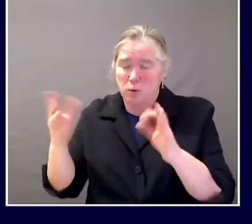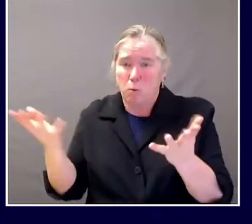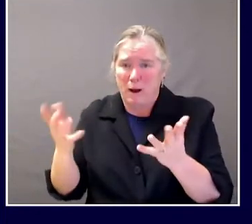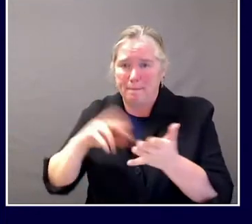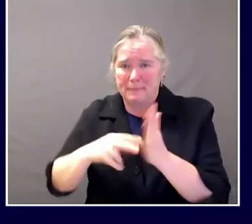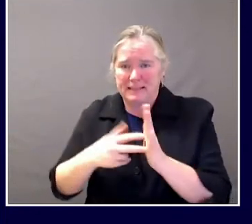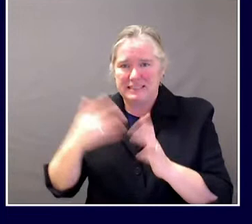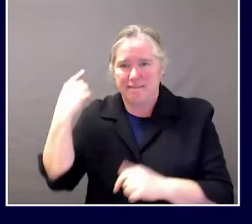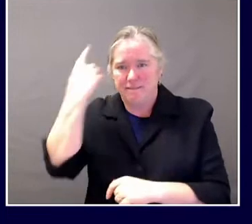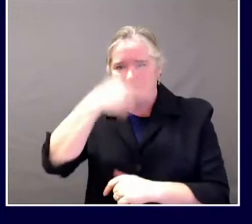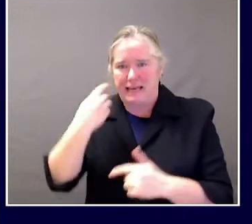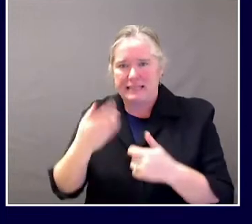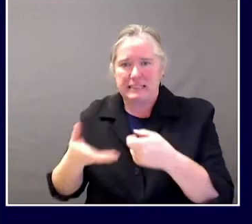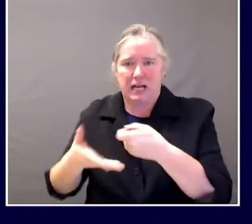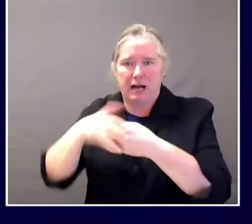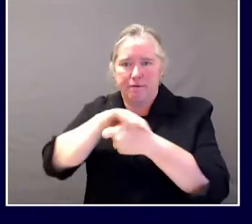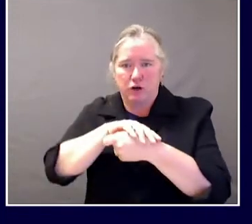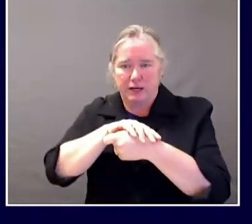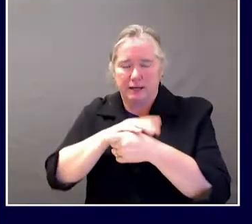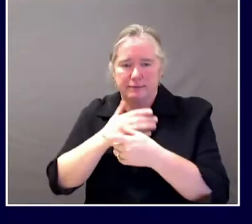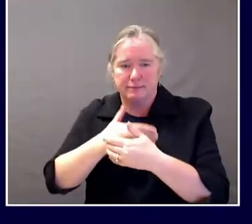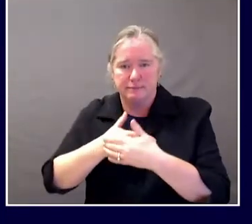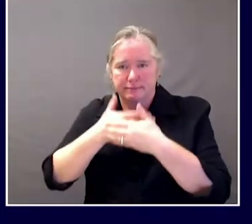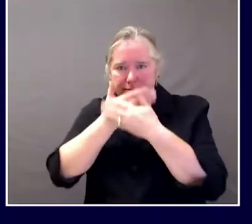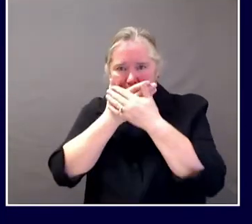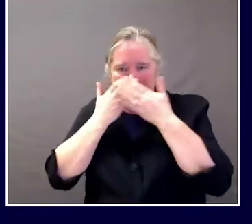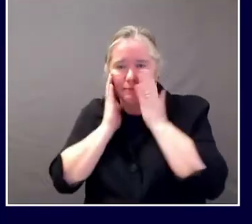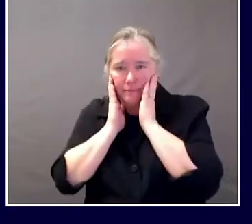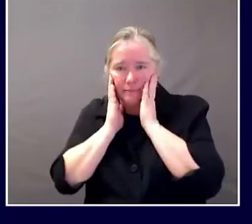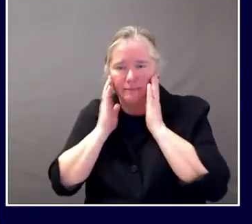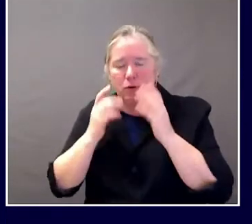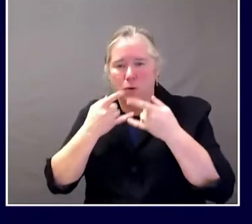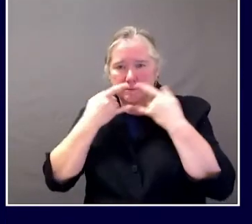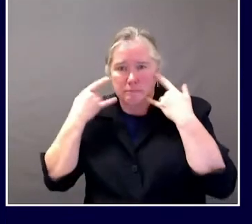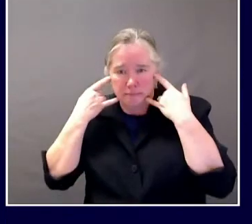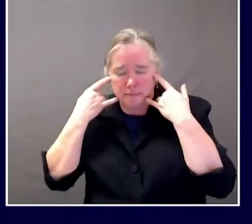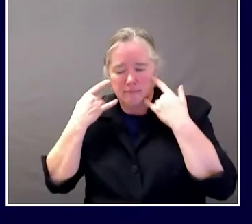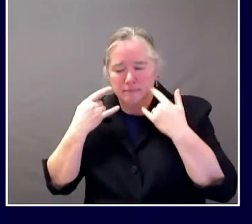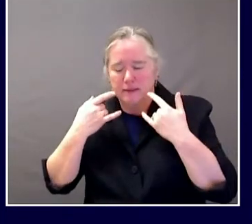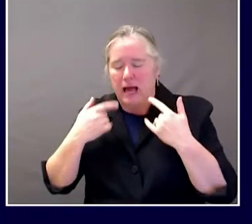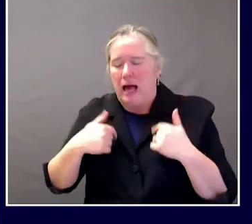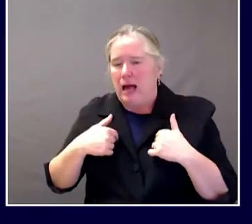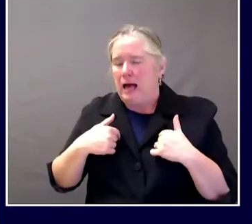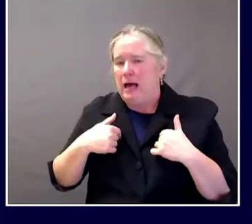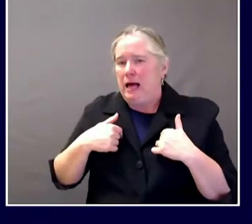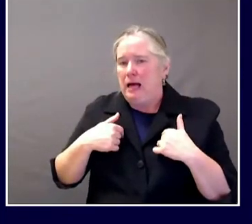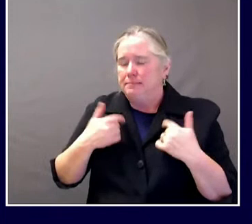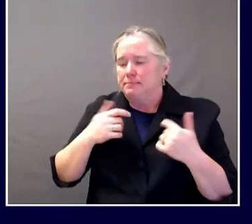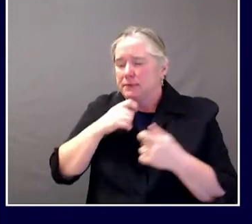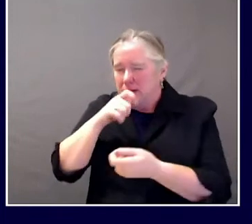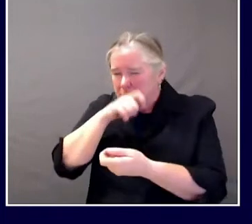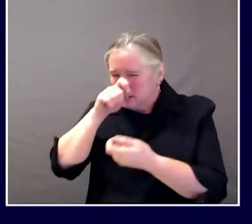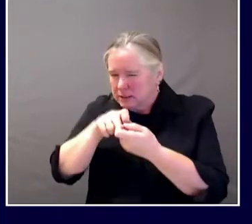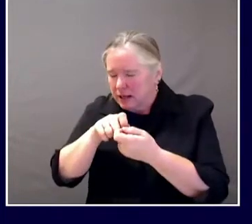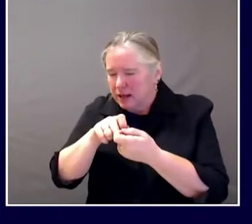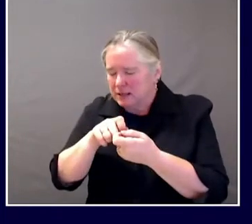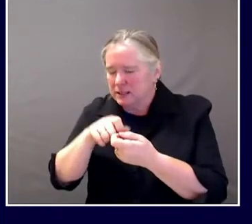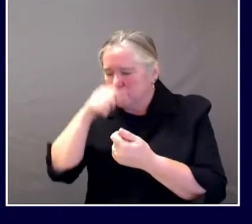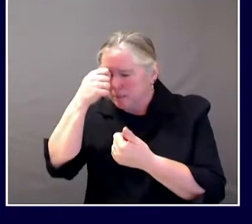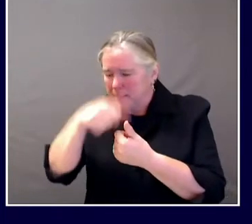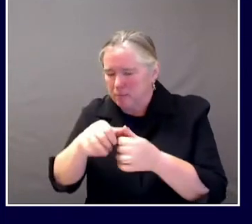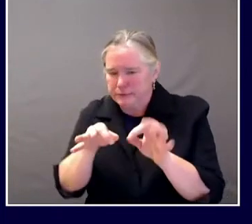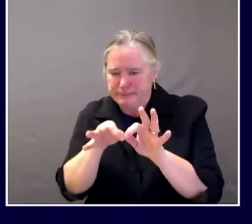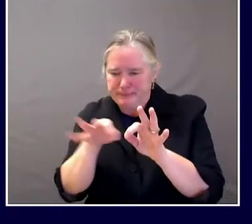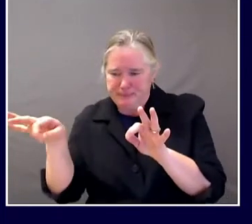And so, Amy, I don't want to overspeak because I just don't recall, again, in my memory banks, exactly the language that